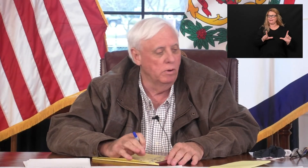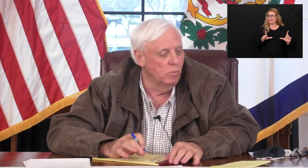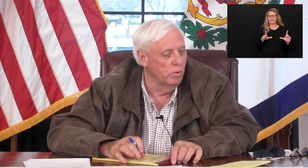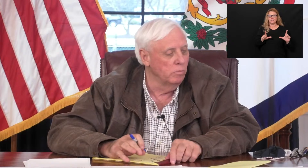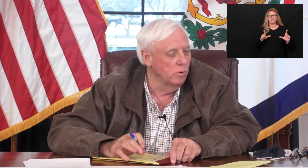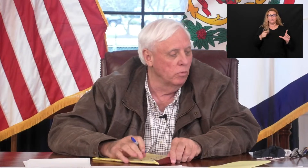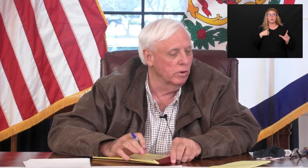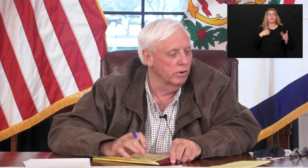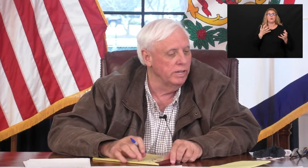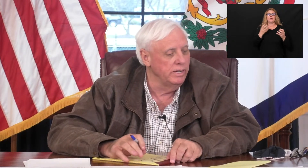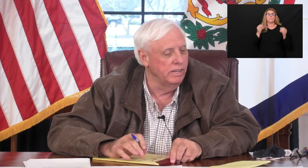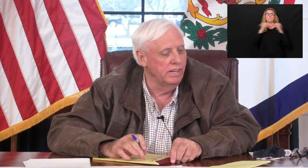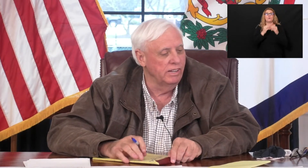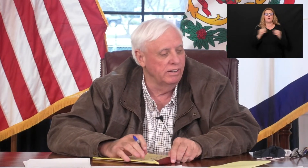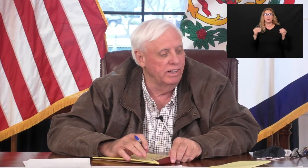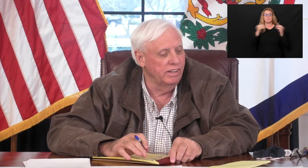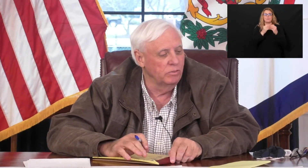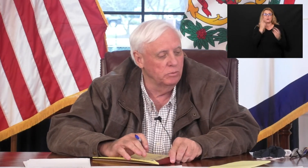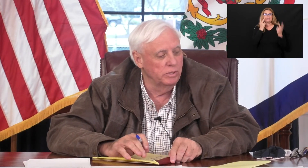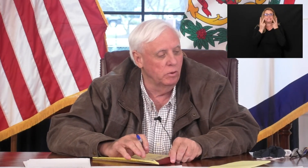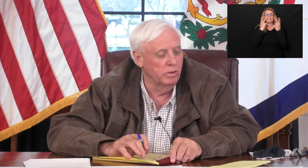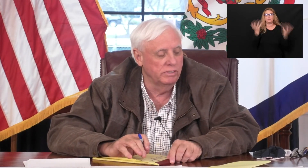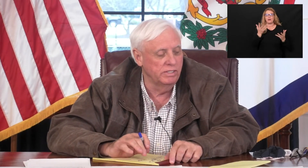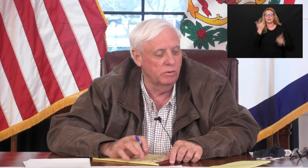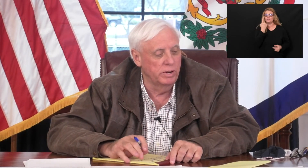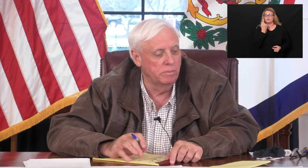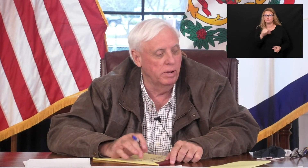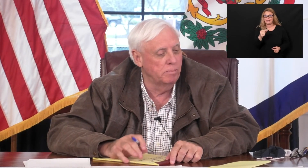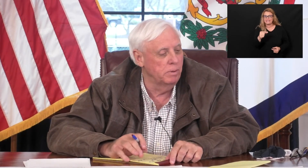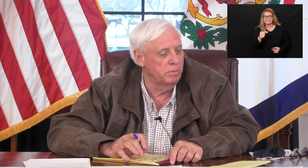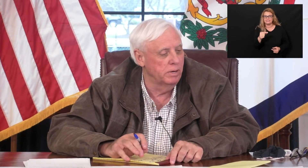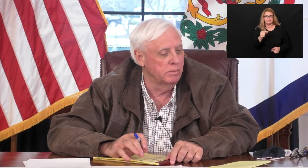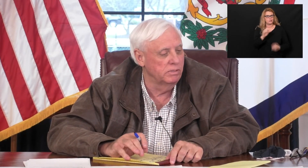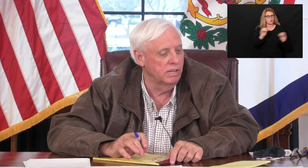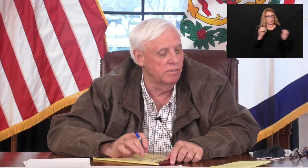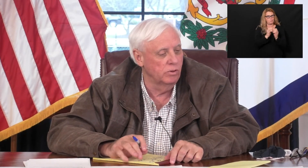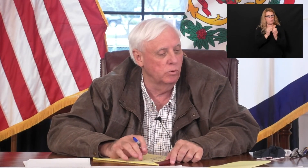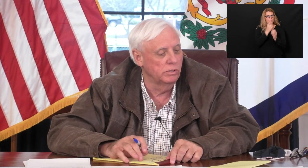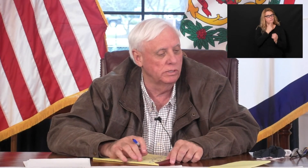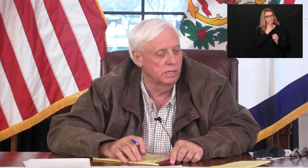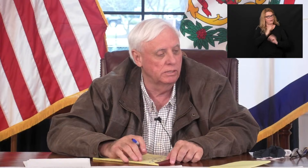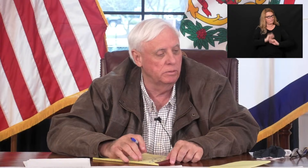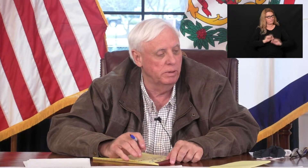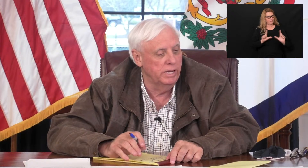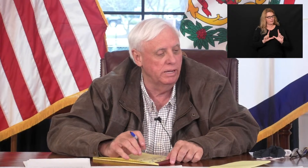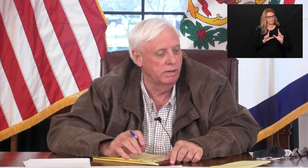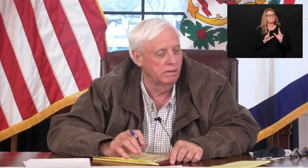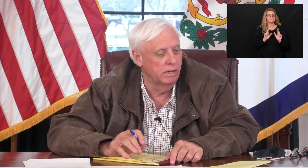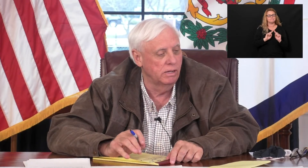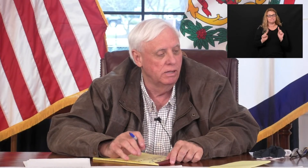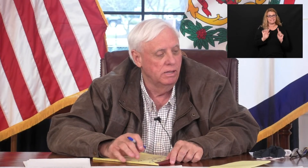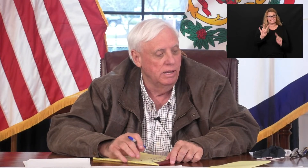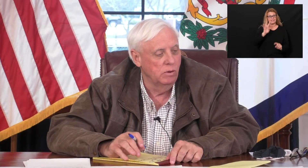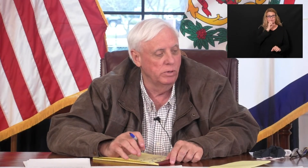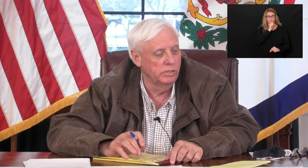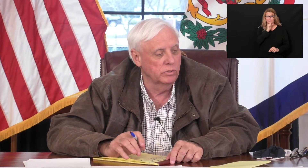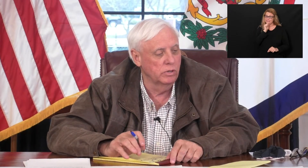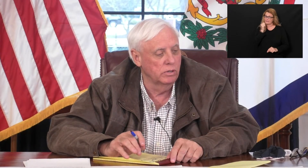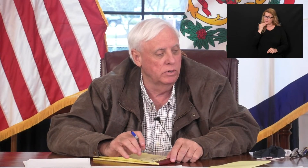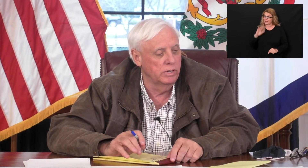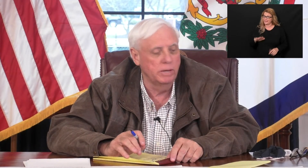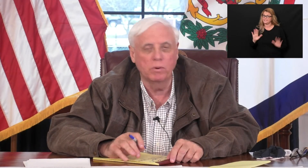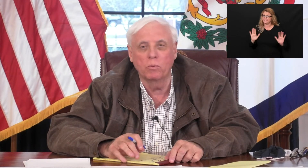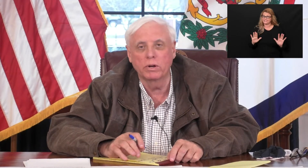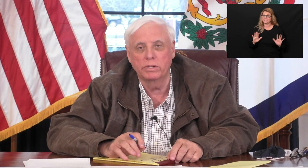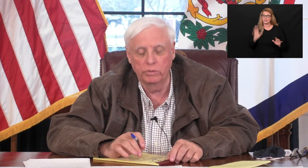we want more and more and more green, and we don't want to see that red pop up there. But 7 orange is not too bad, and we're just going